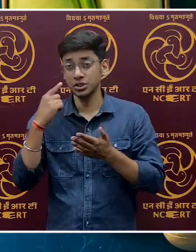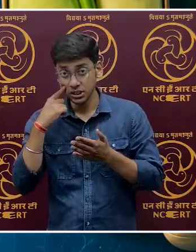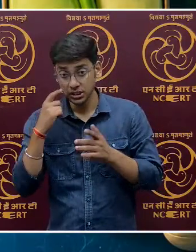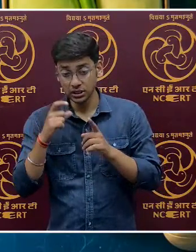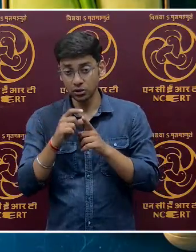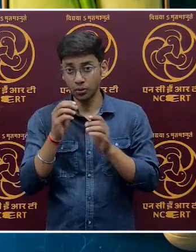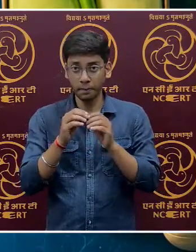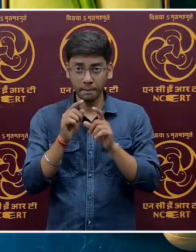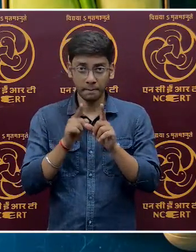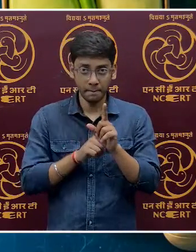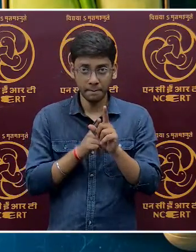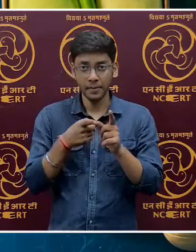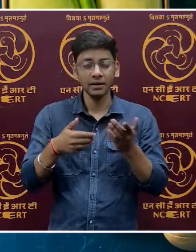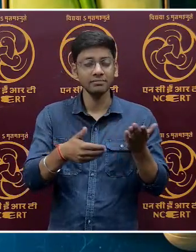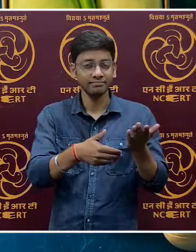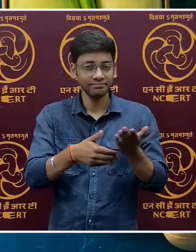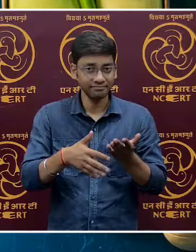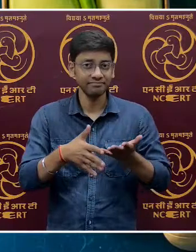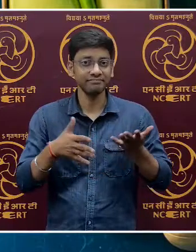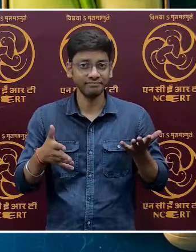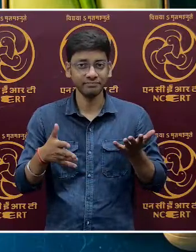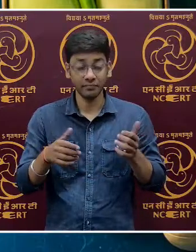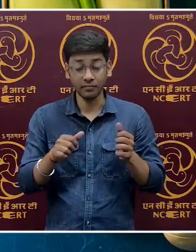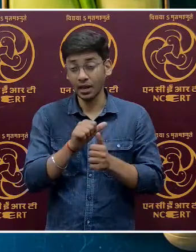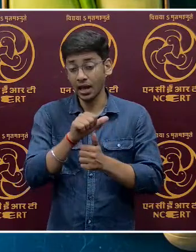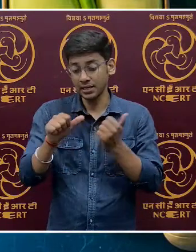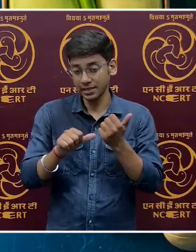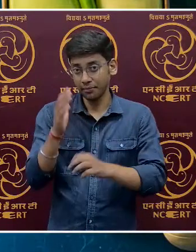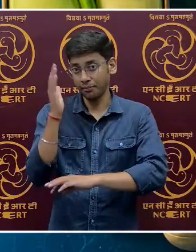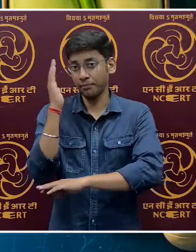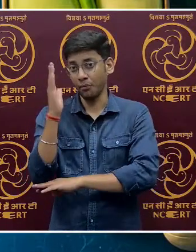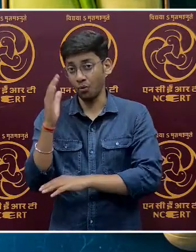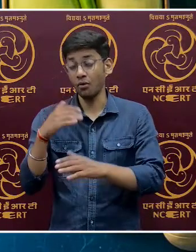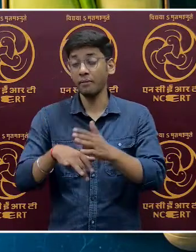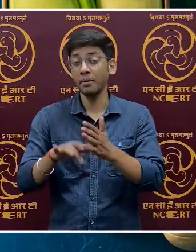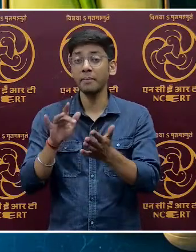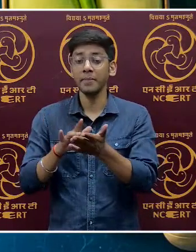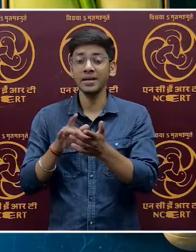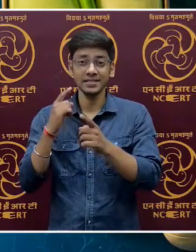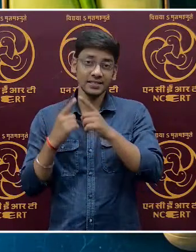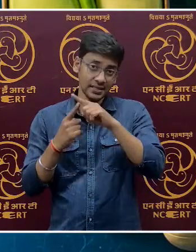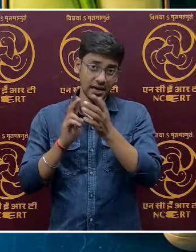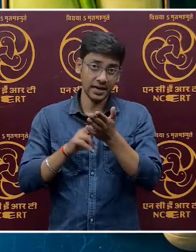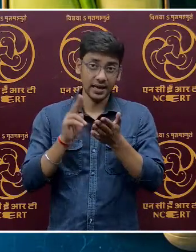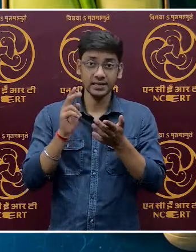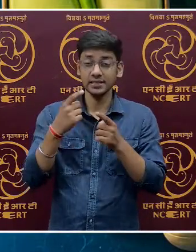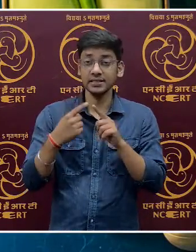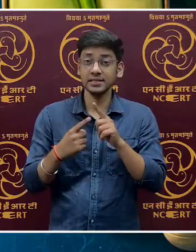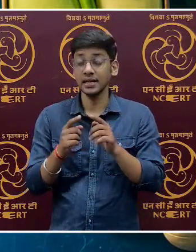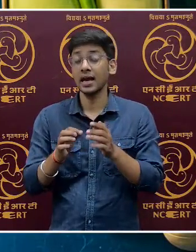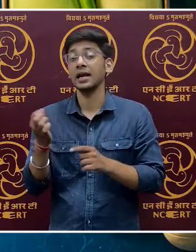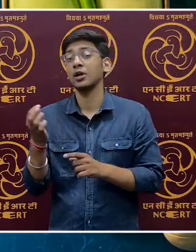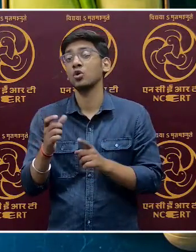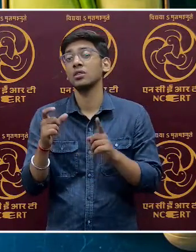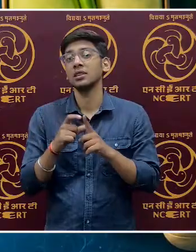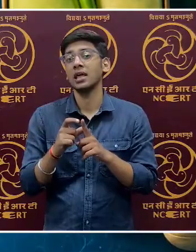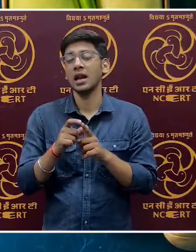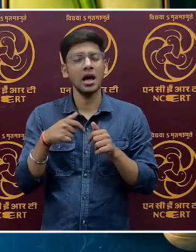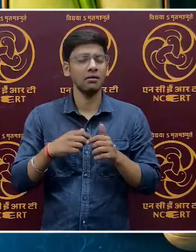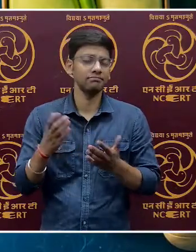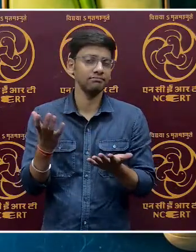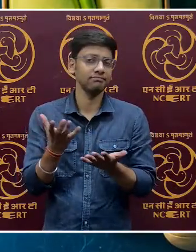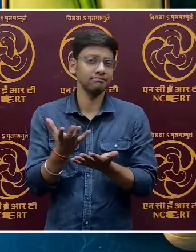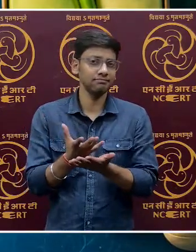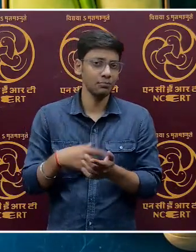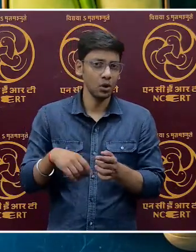welcome. Ma'am is an assistant professor from CIET NCERT New Delhi itself. Let's begin with this conversation,